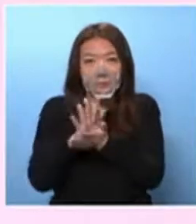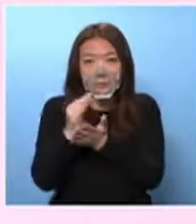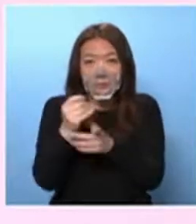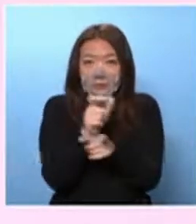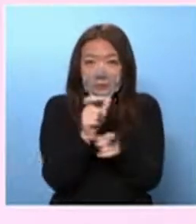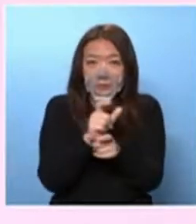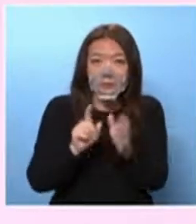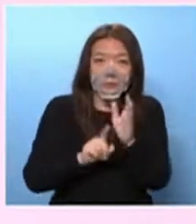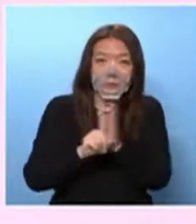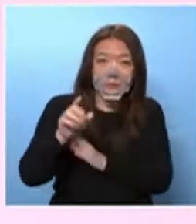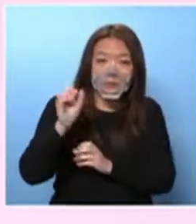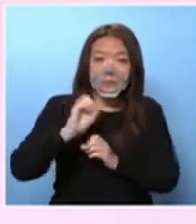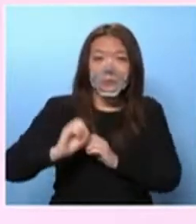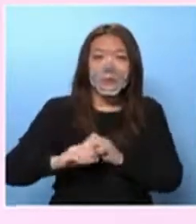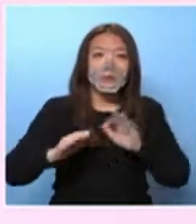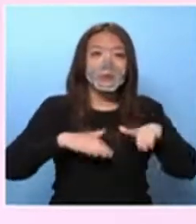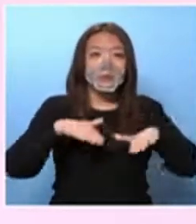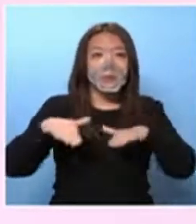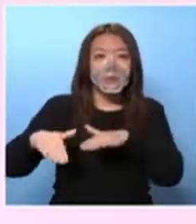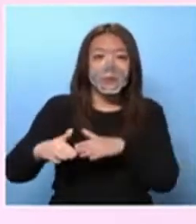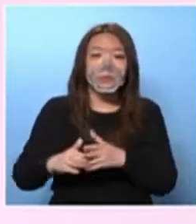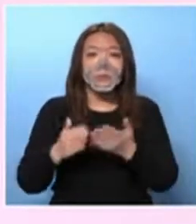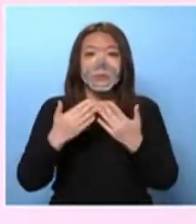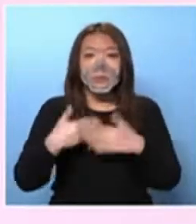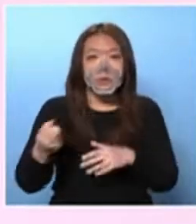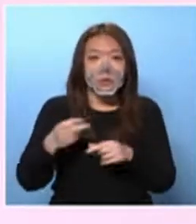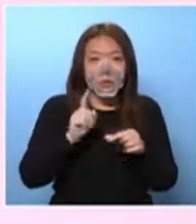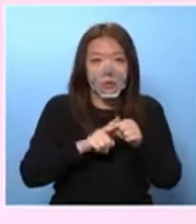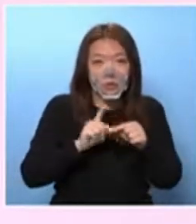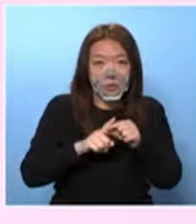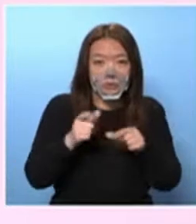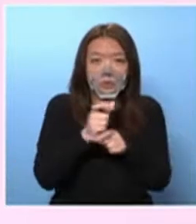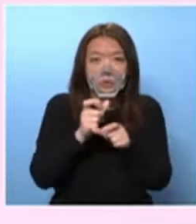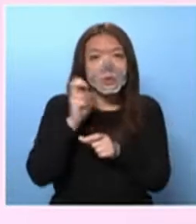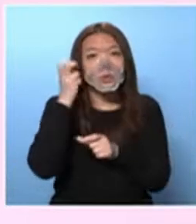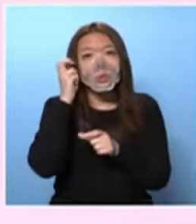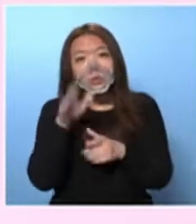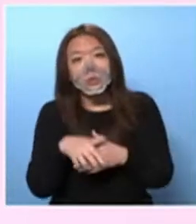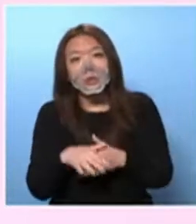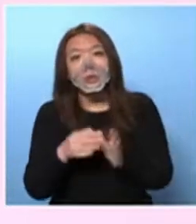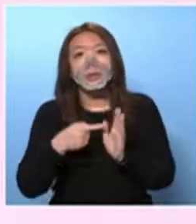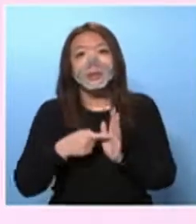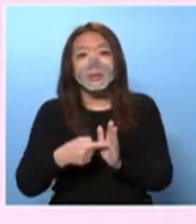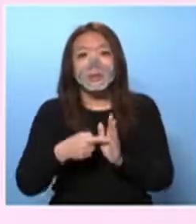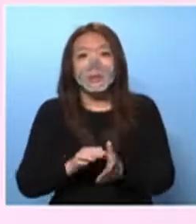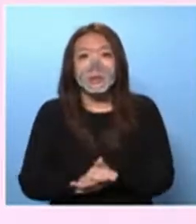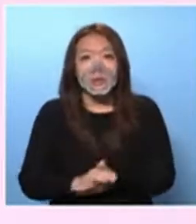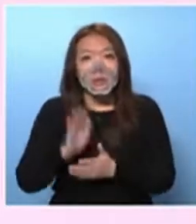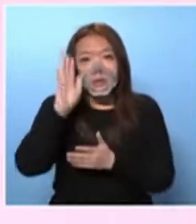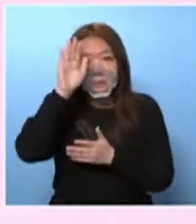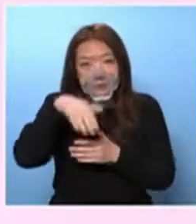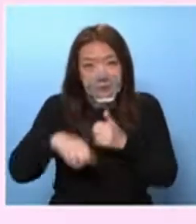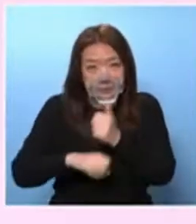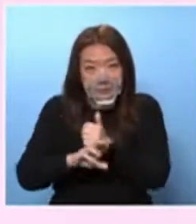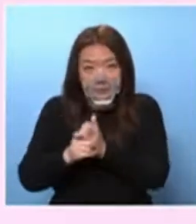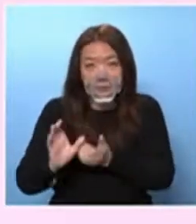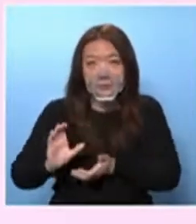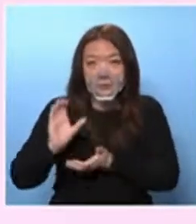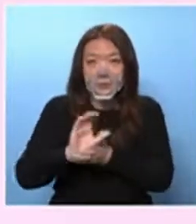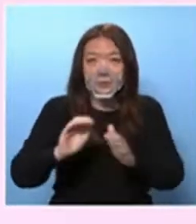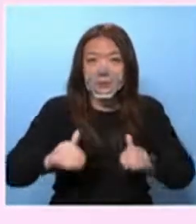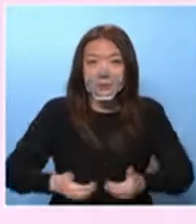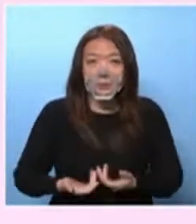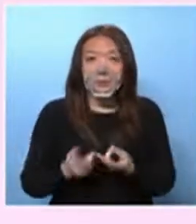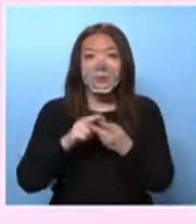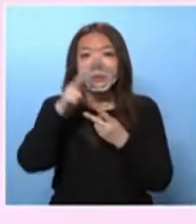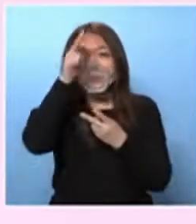economic growth rate in the next few years. In addition, the MRF reflects the bringing back of the investment return